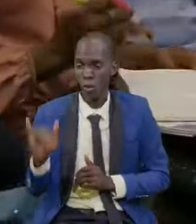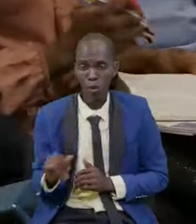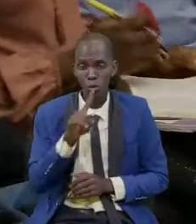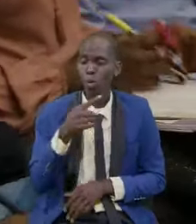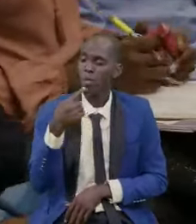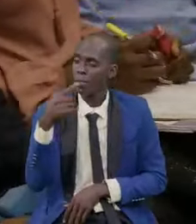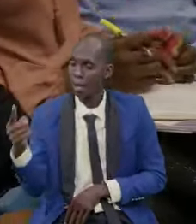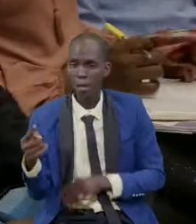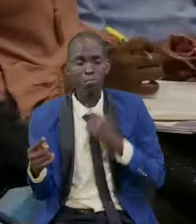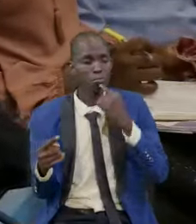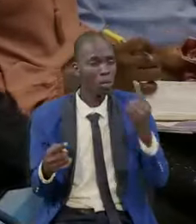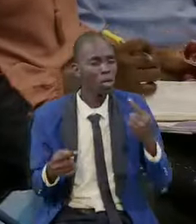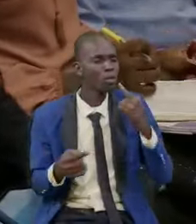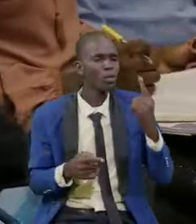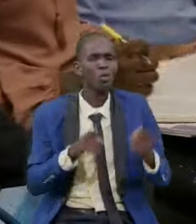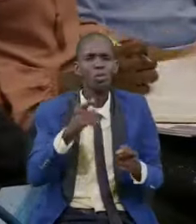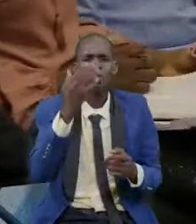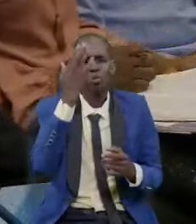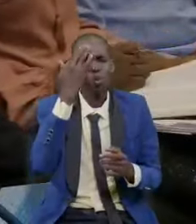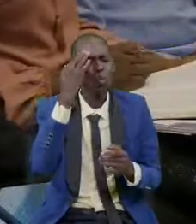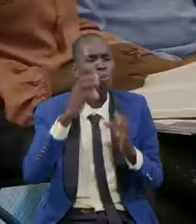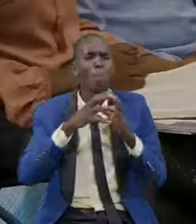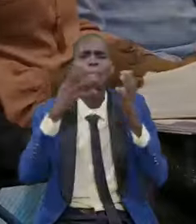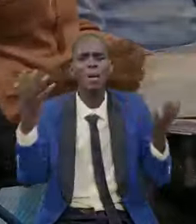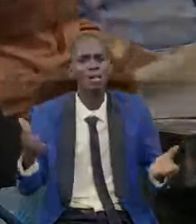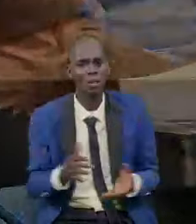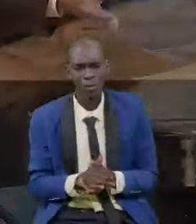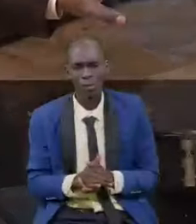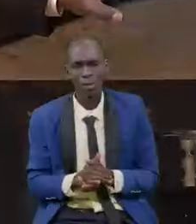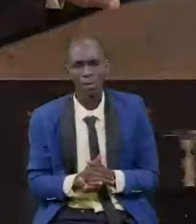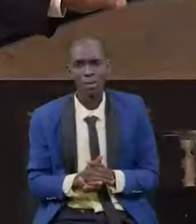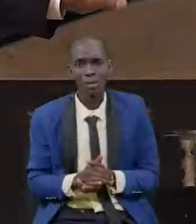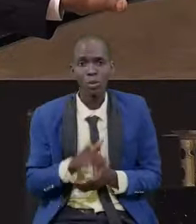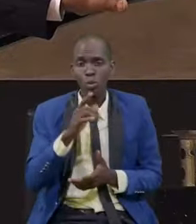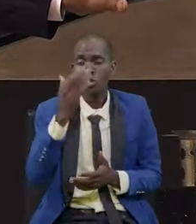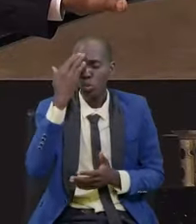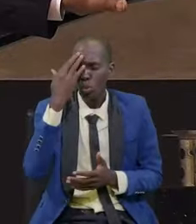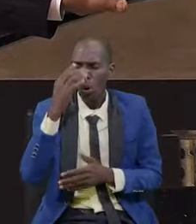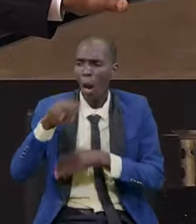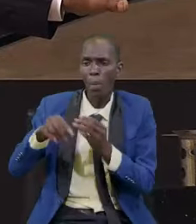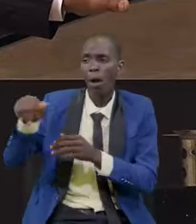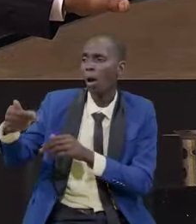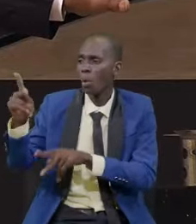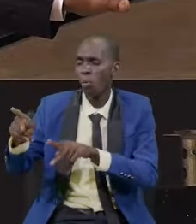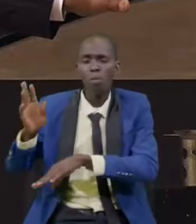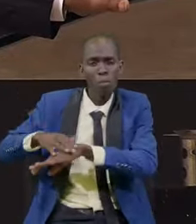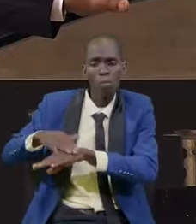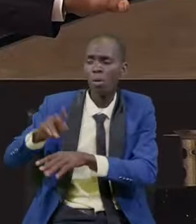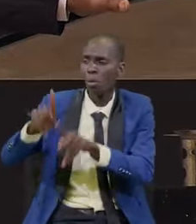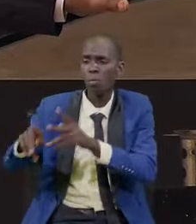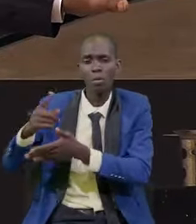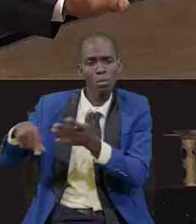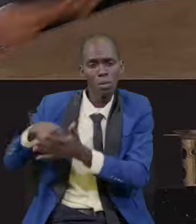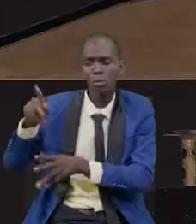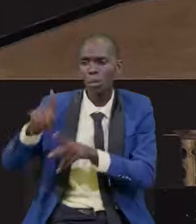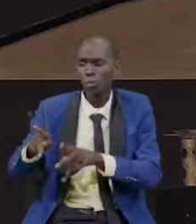You say, you know too much of what other people should do, what other people should